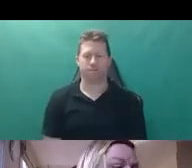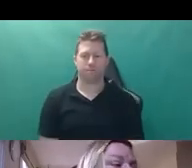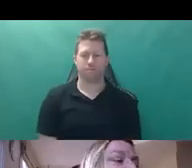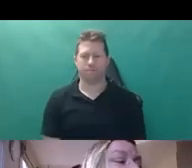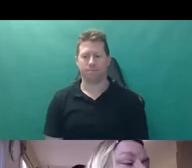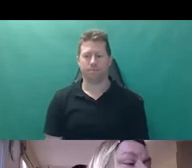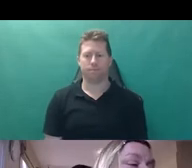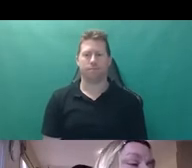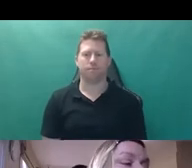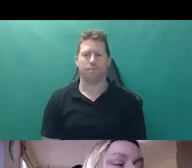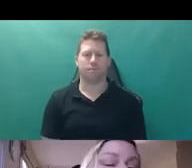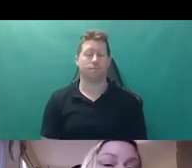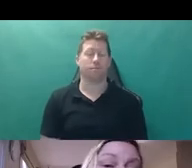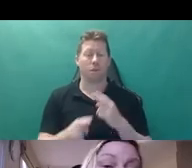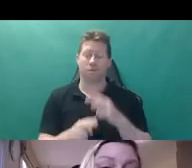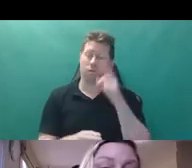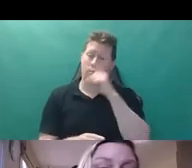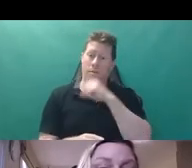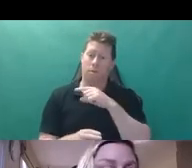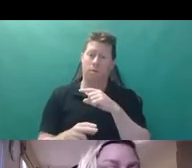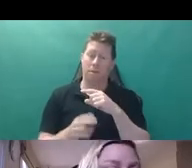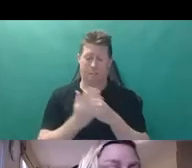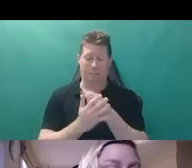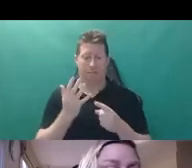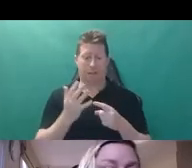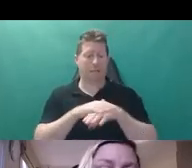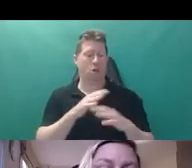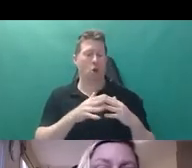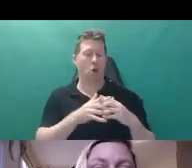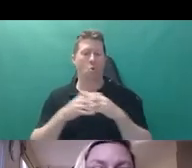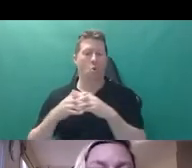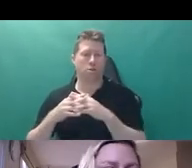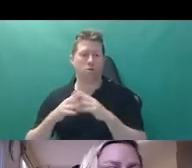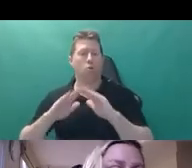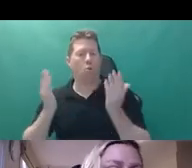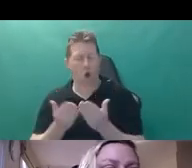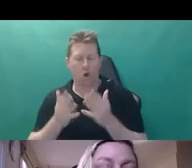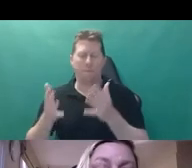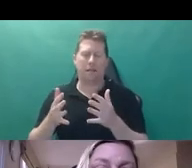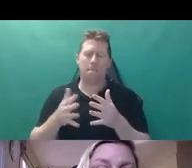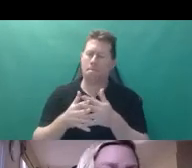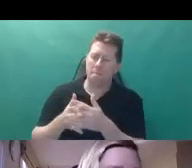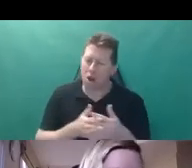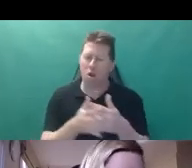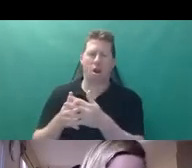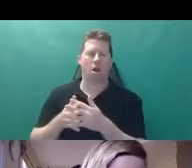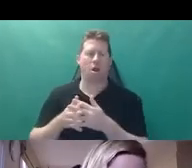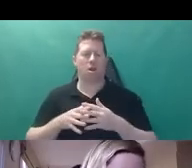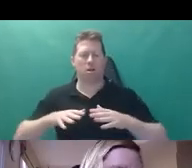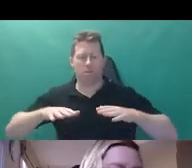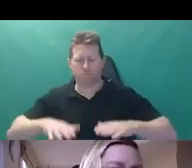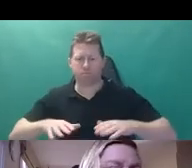So for people with a disability in Western cultures, so by that we mean Australia, the US, United Kingdom and Canada,